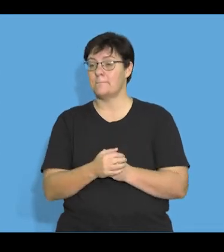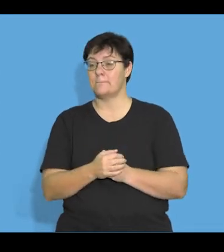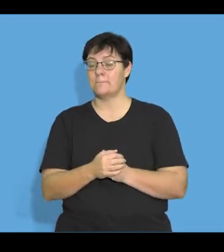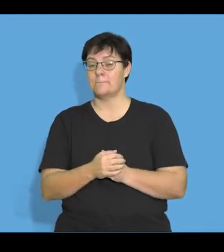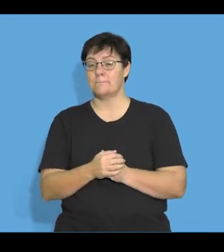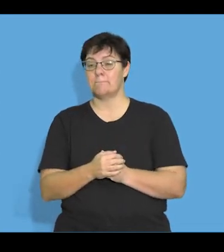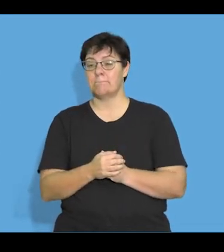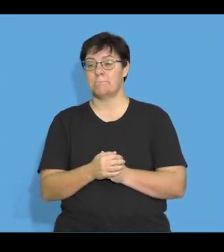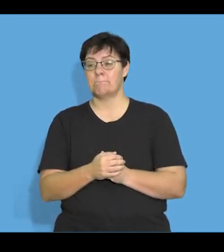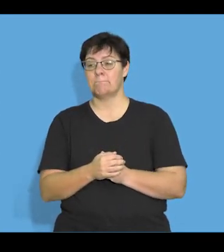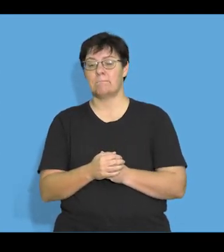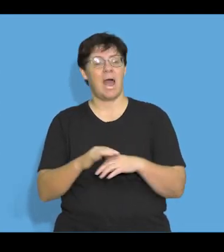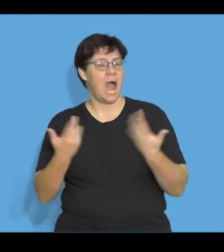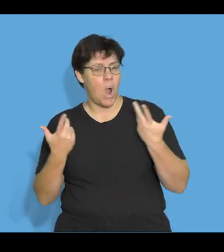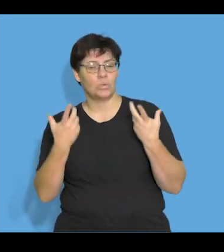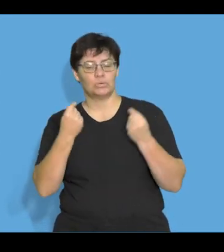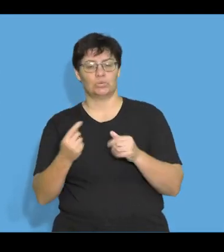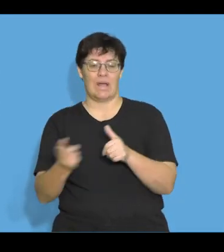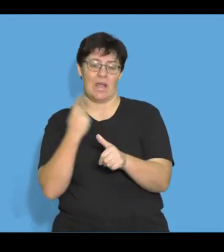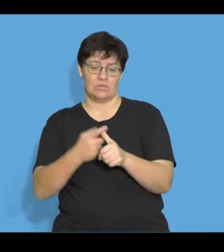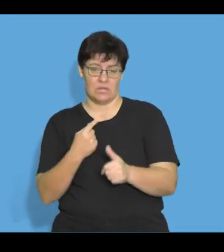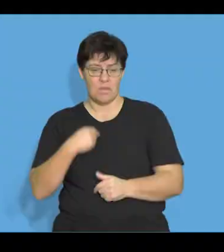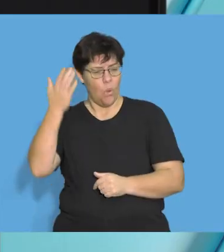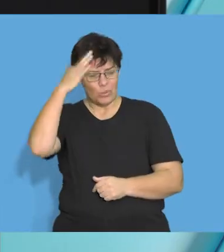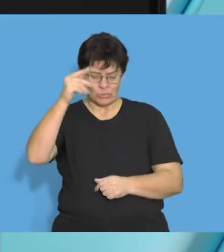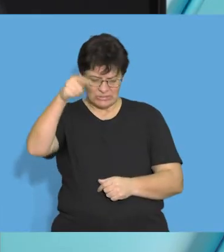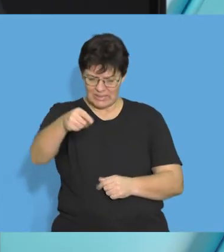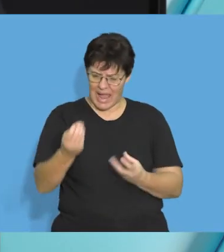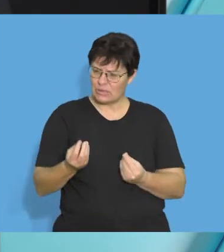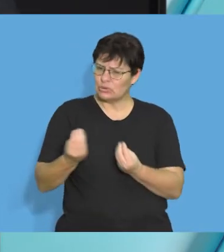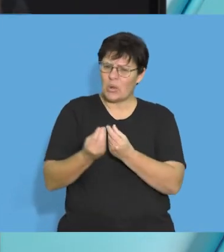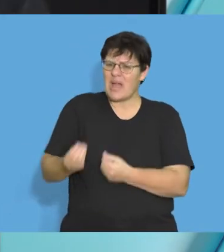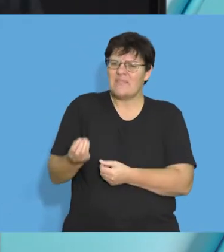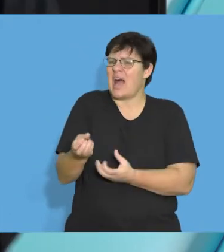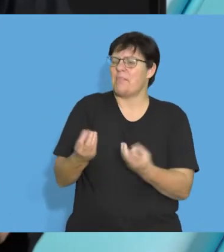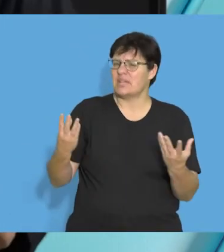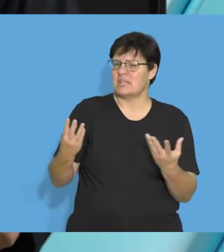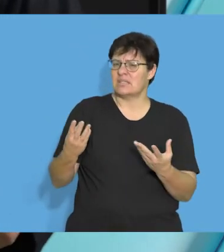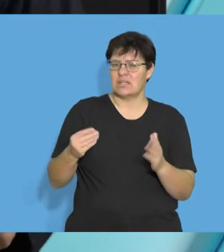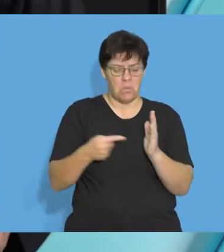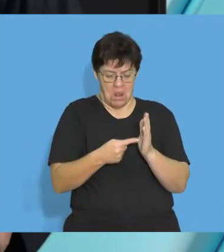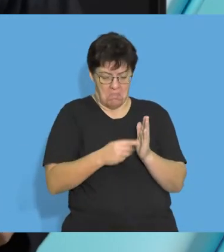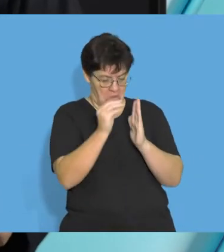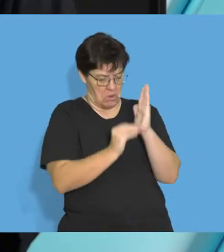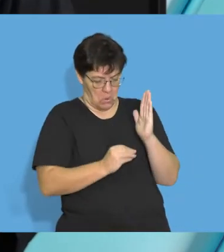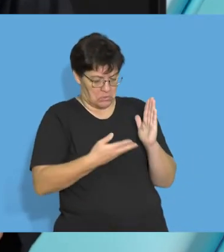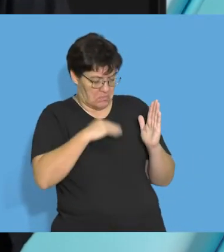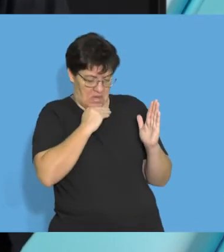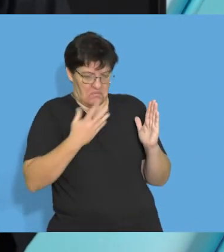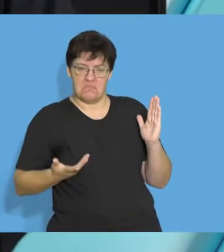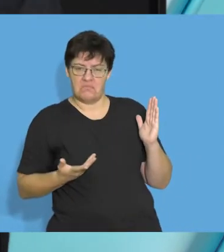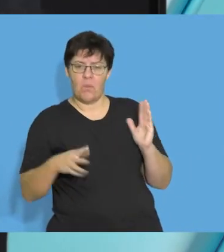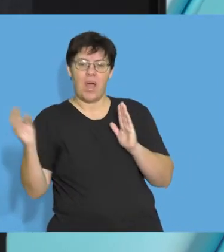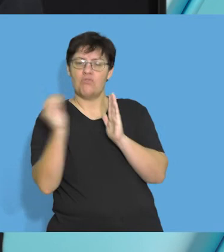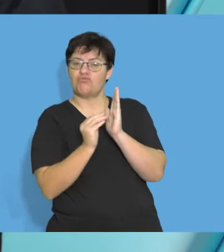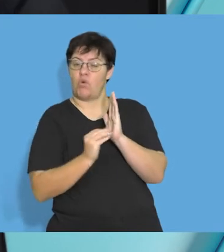Now, if you need to know how much stock you have on hand, your records are inadequate because you haven't recorded.